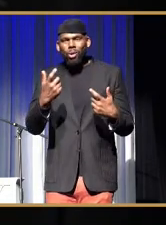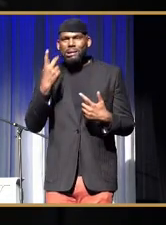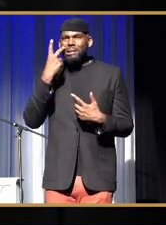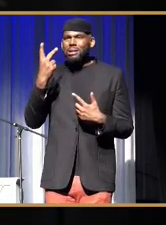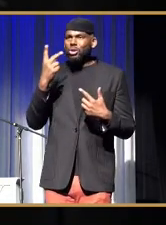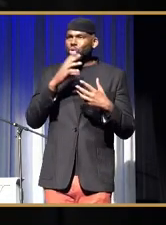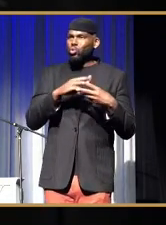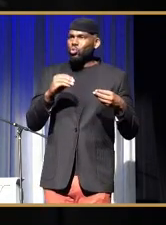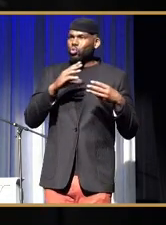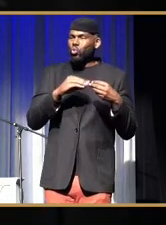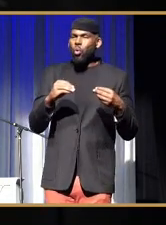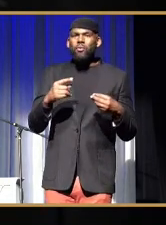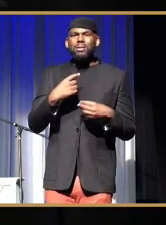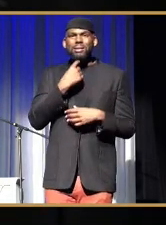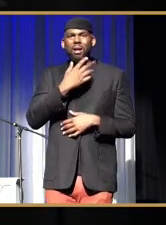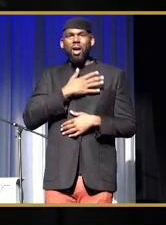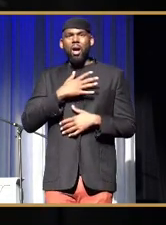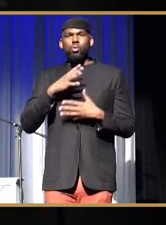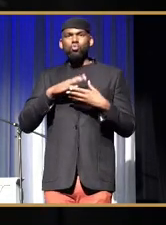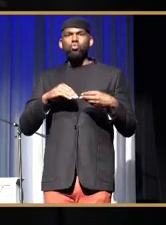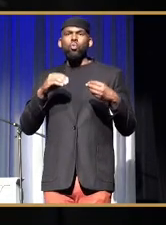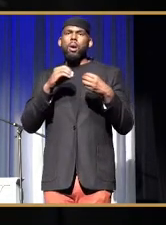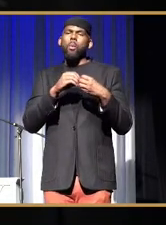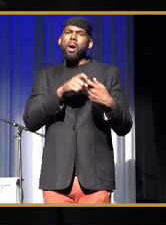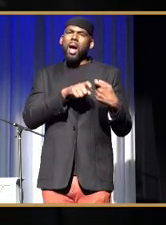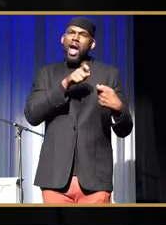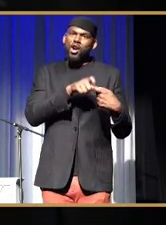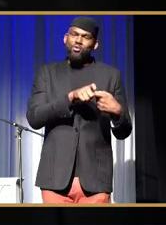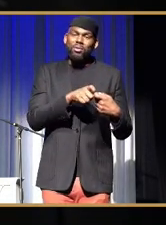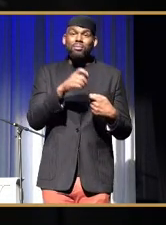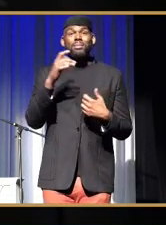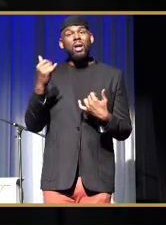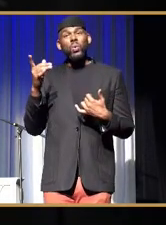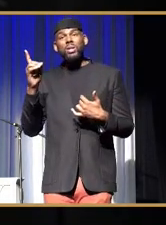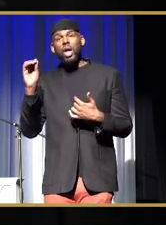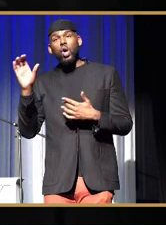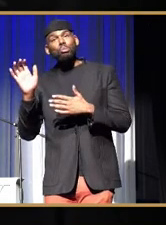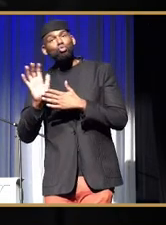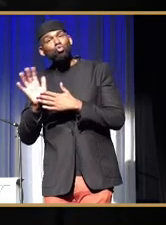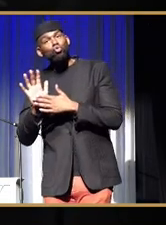stories that tell our history more accurately, narrative, documentary,